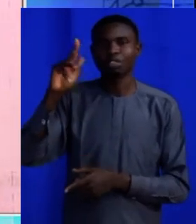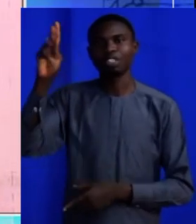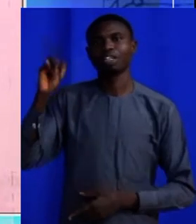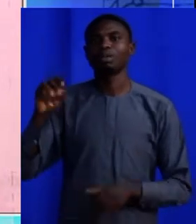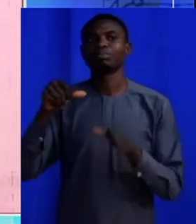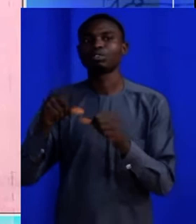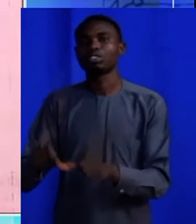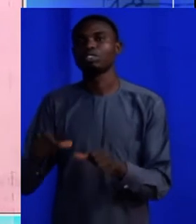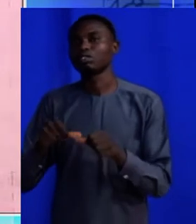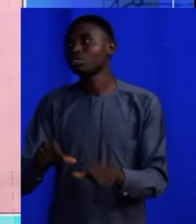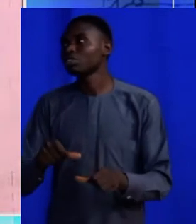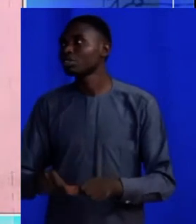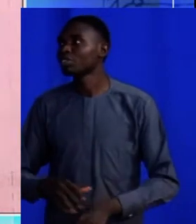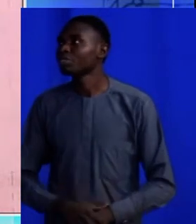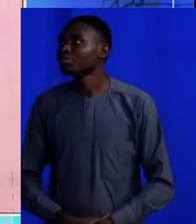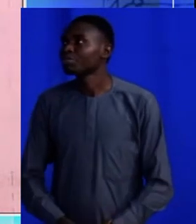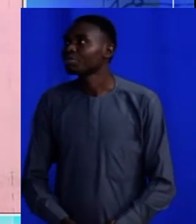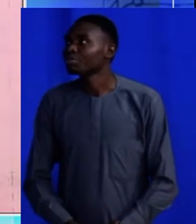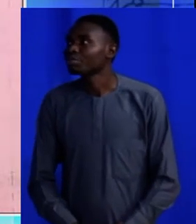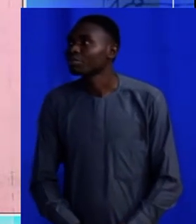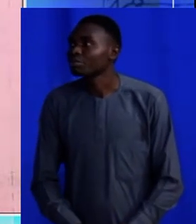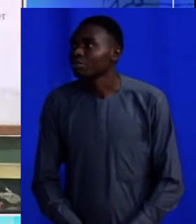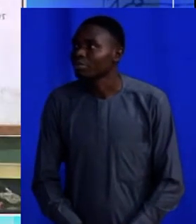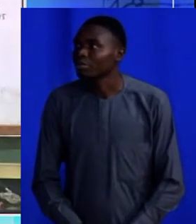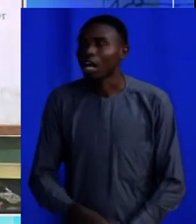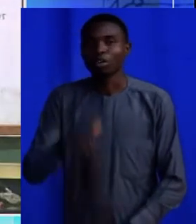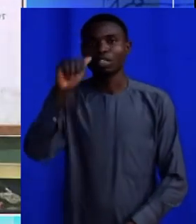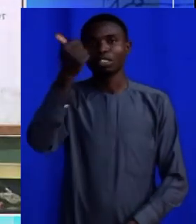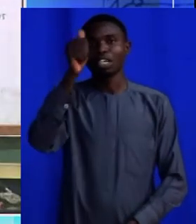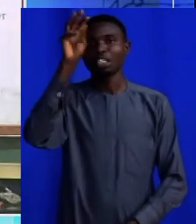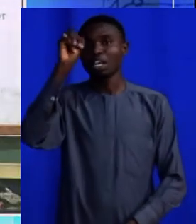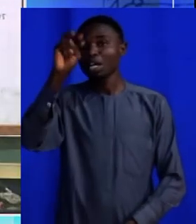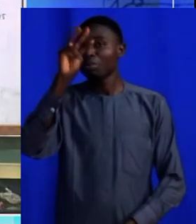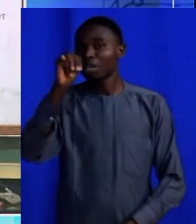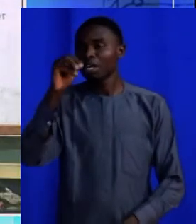What animals do you think that are sensible like that of dogs?